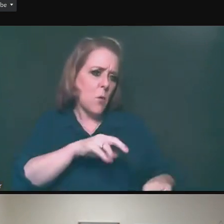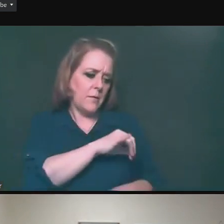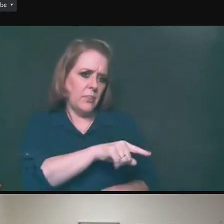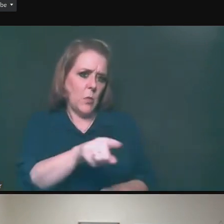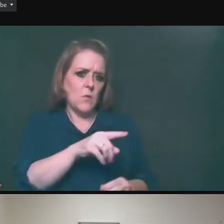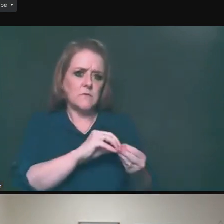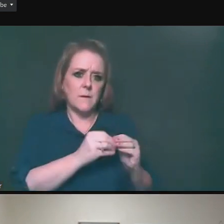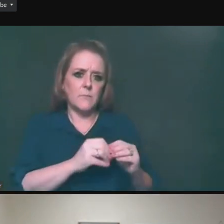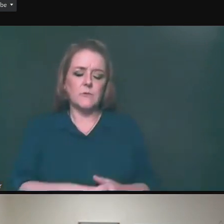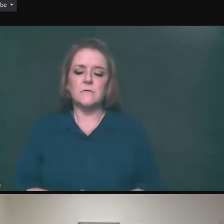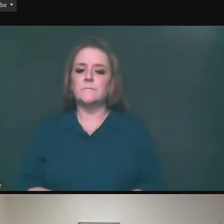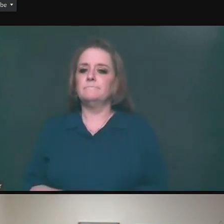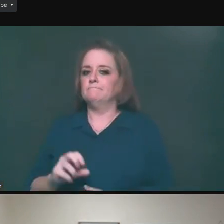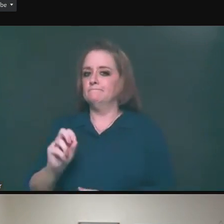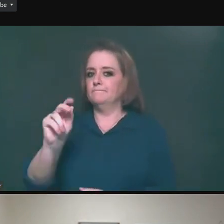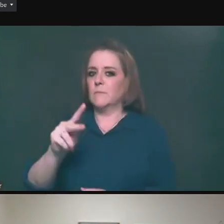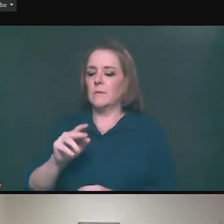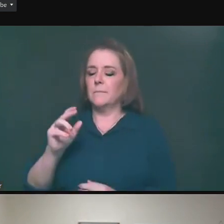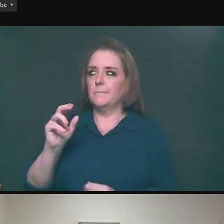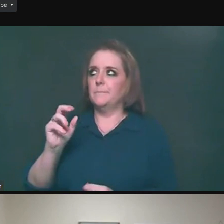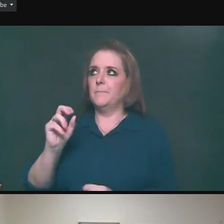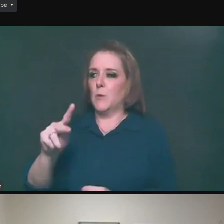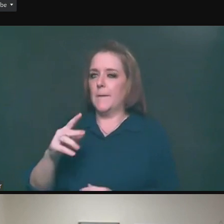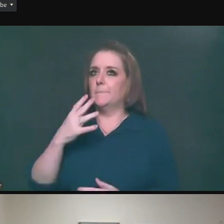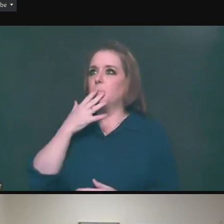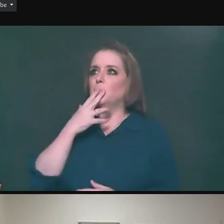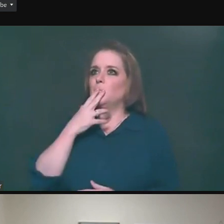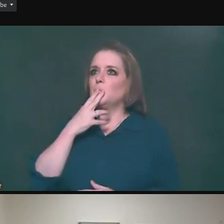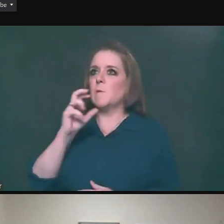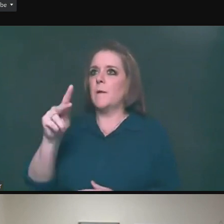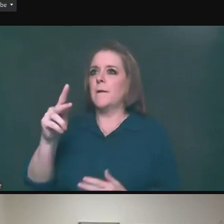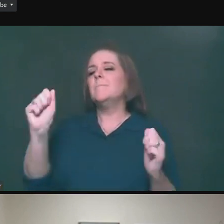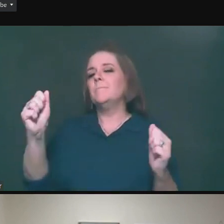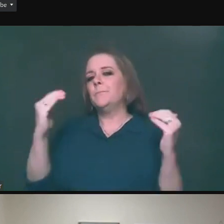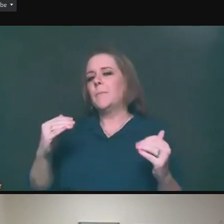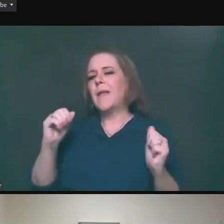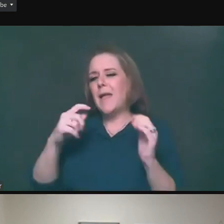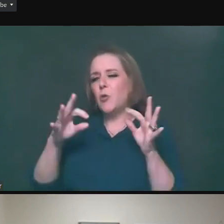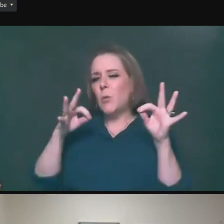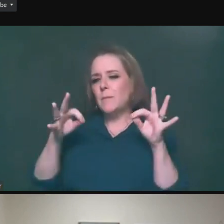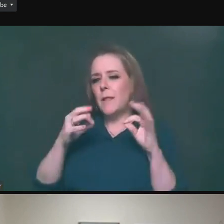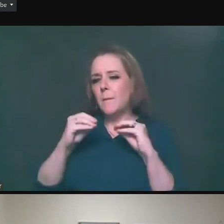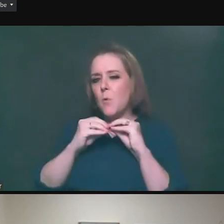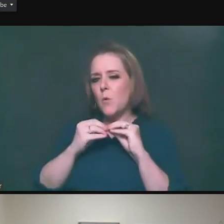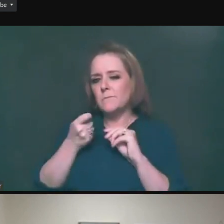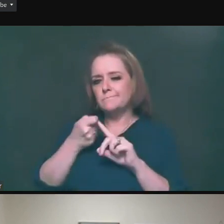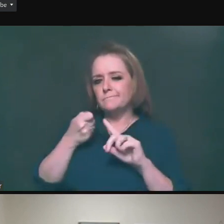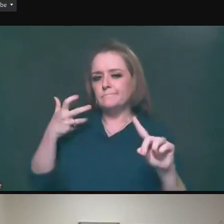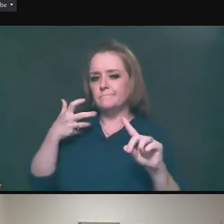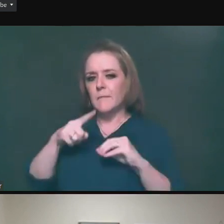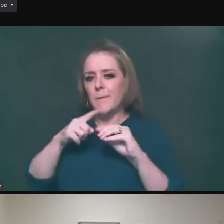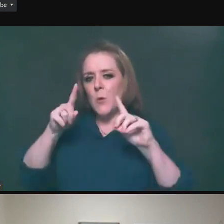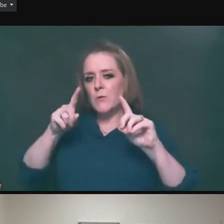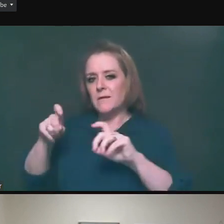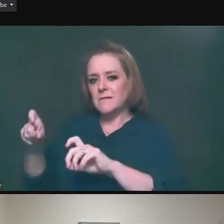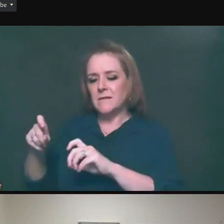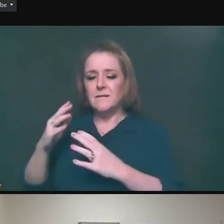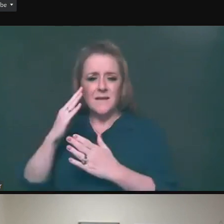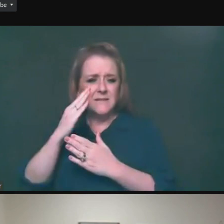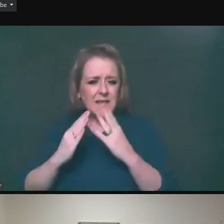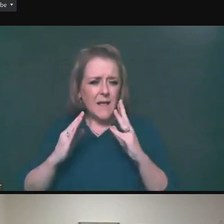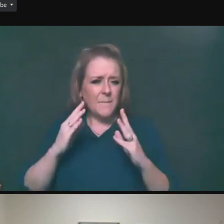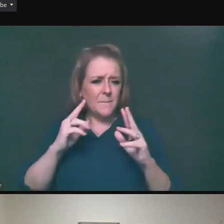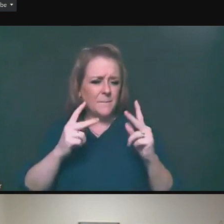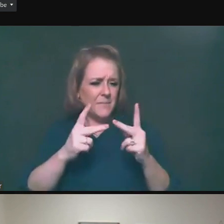Okay. Okay. Well, and can you talk a bit about testing? So it seems like places are starting to roll